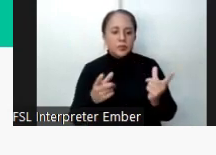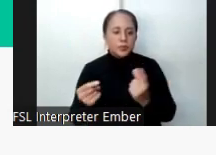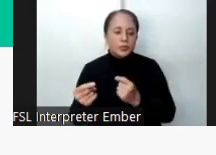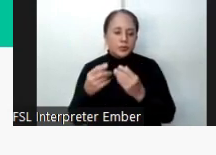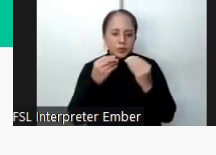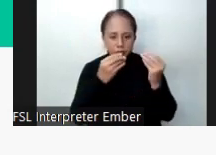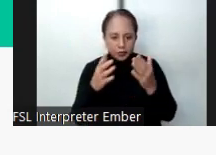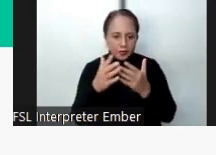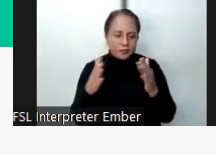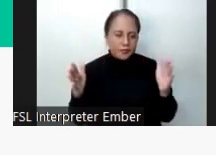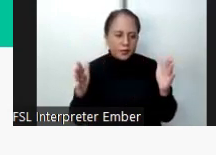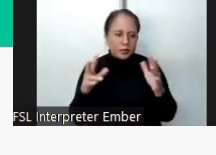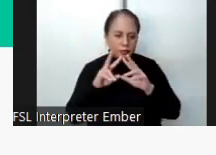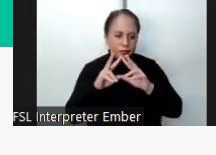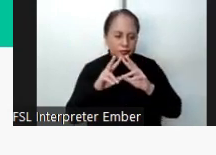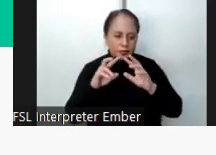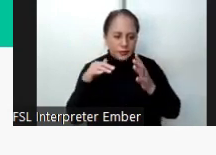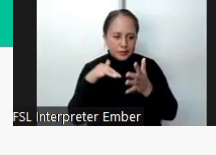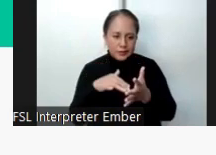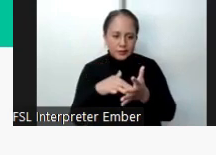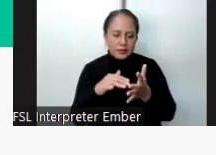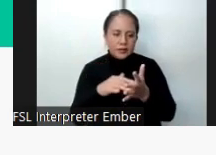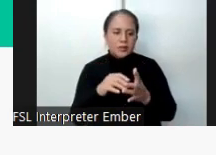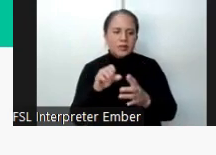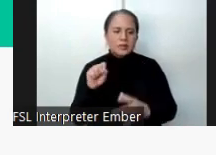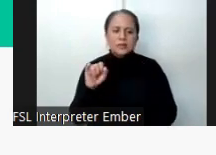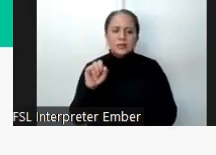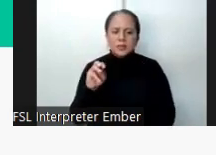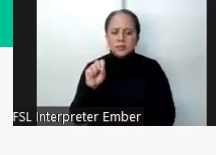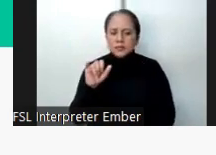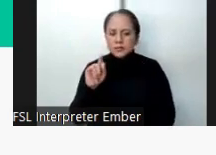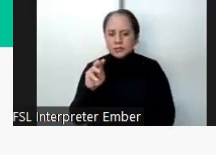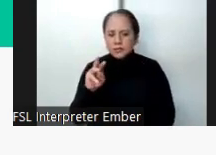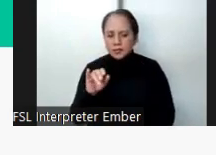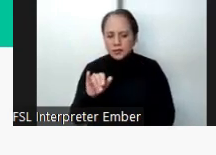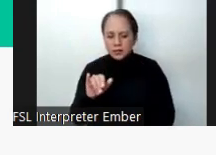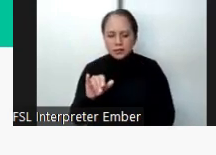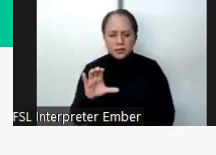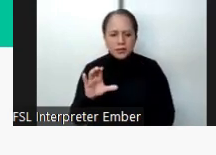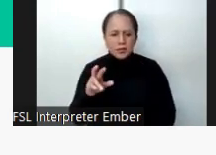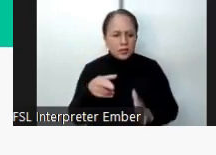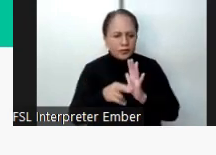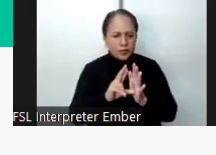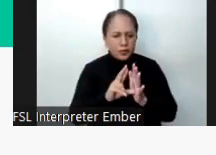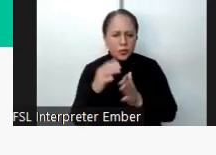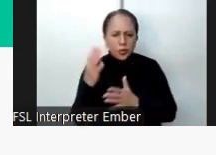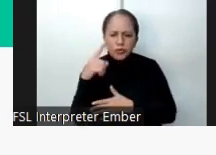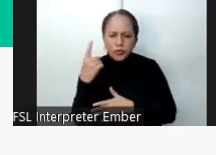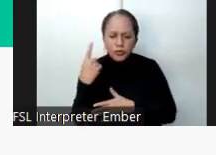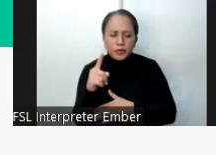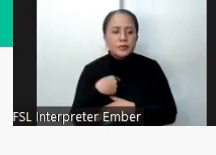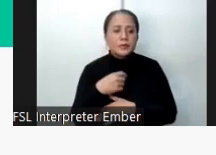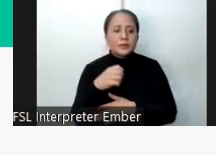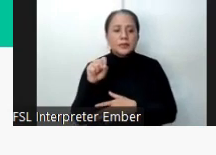the bigger study. What is a semi-systematic literature review and why do we do it? According to